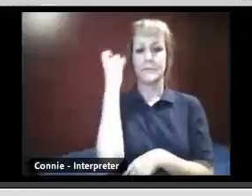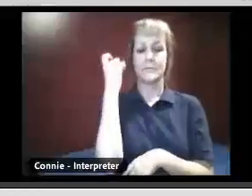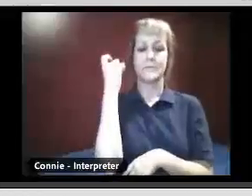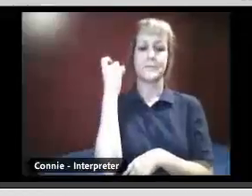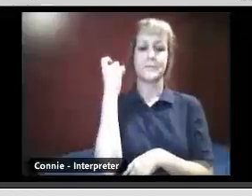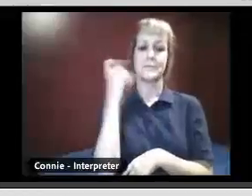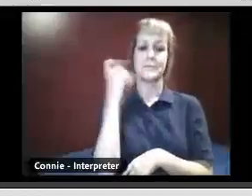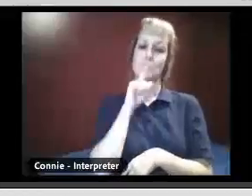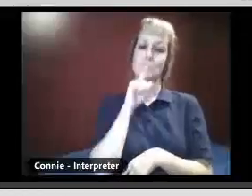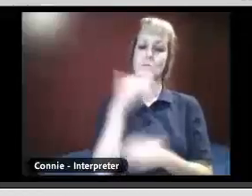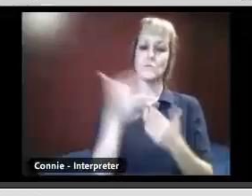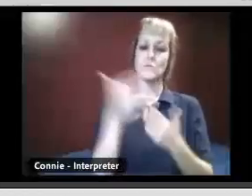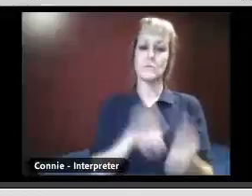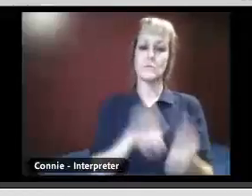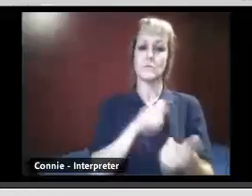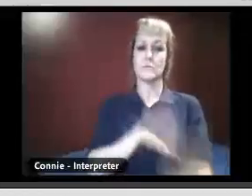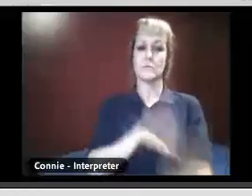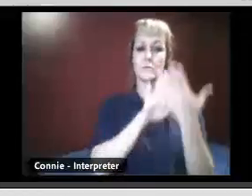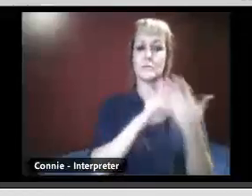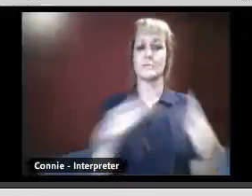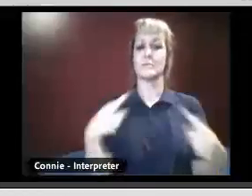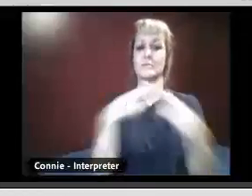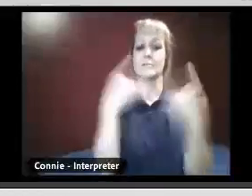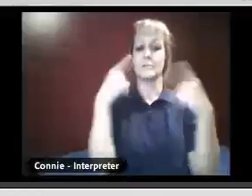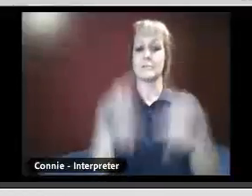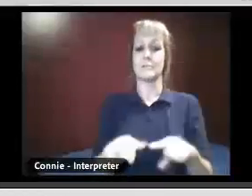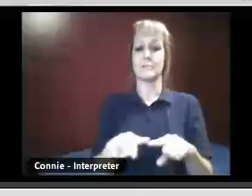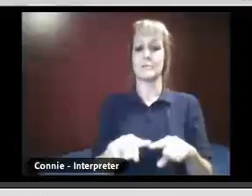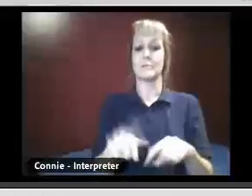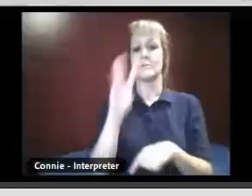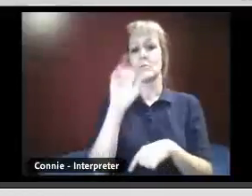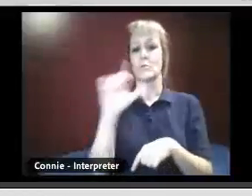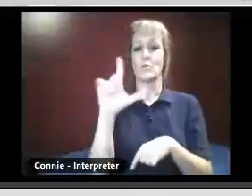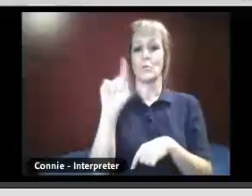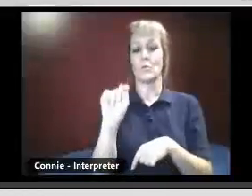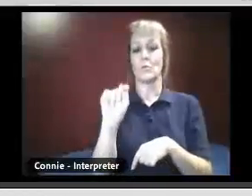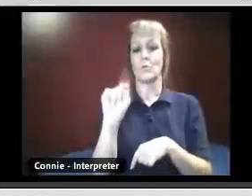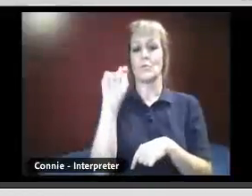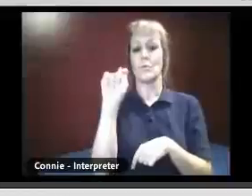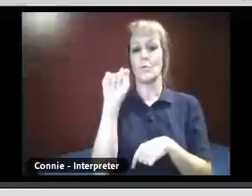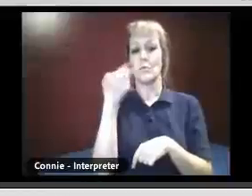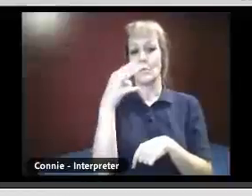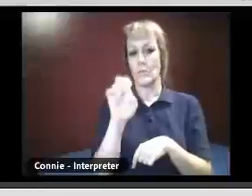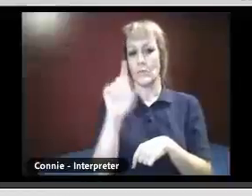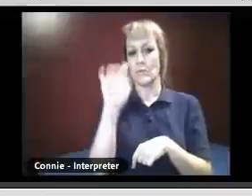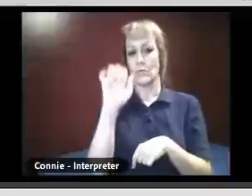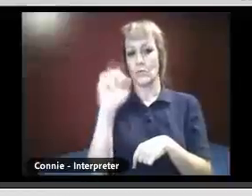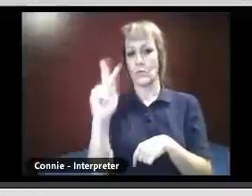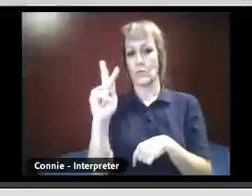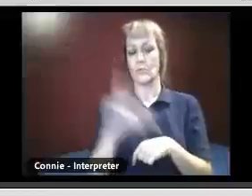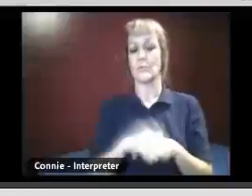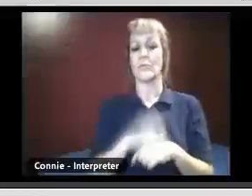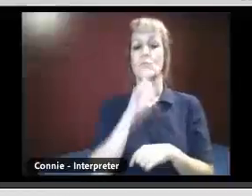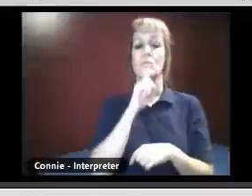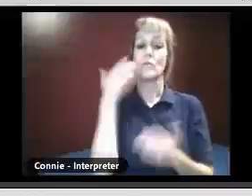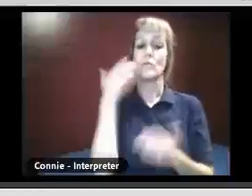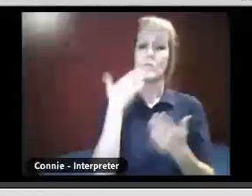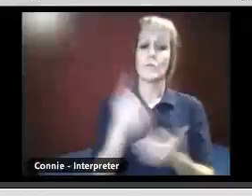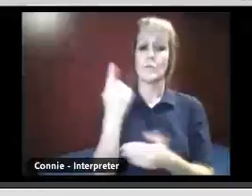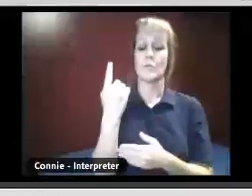very practical approach. It's called Conflict Happens, and this comes from the Walk the Talk company in their series. Classic one that goes along